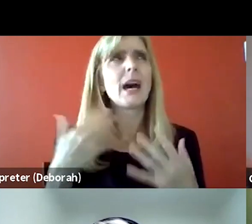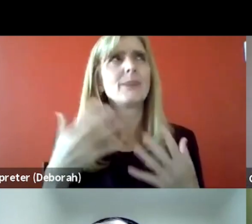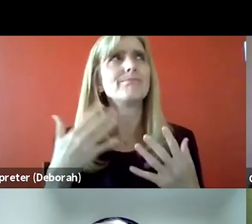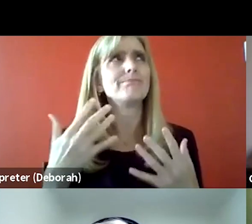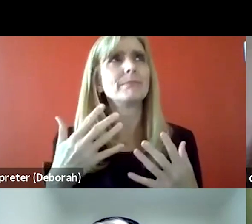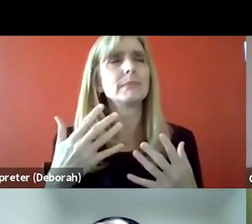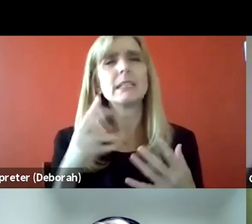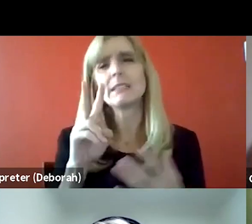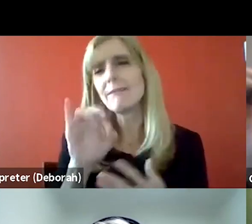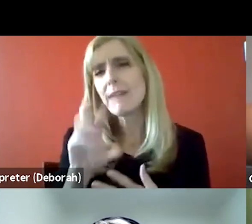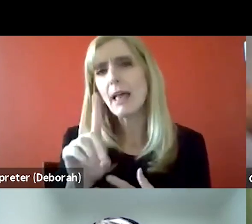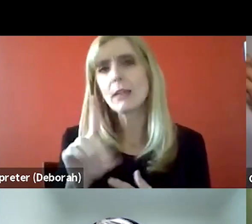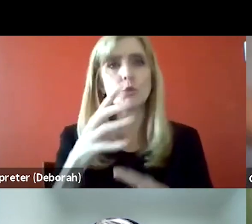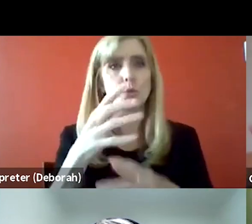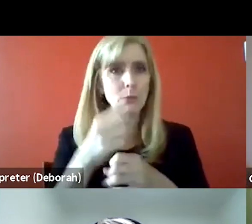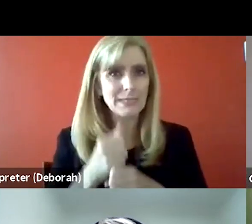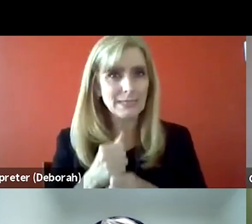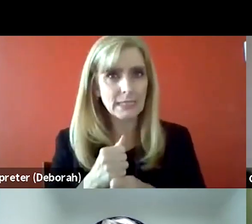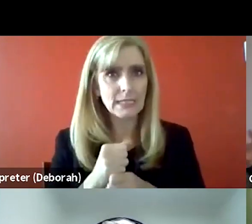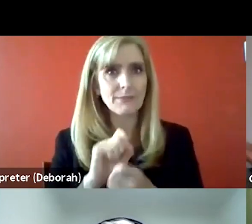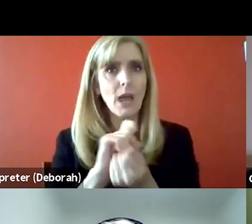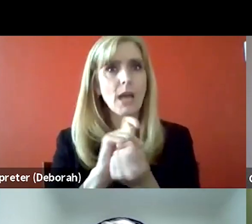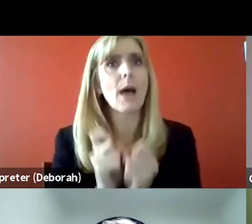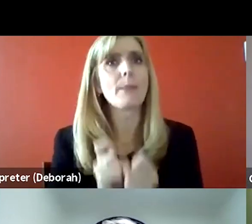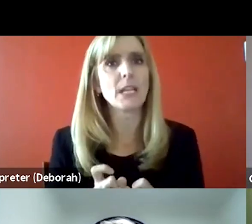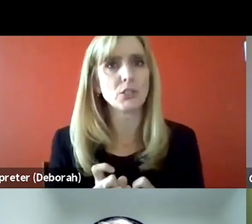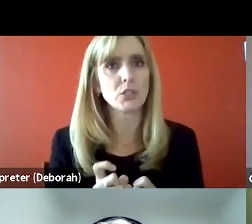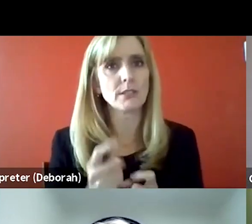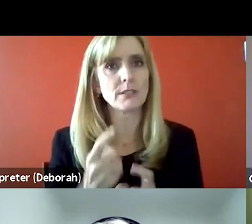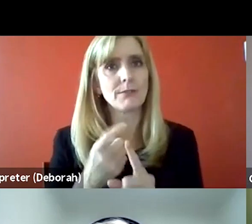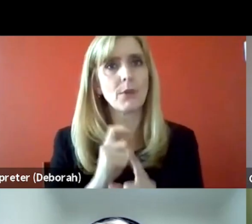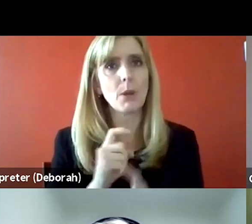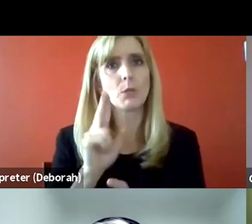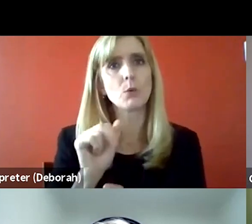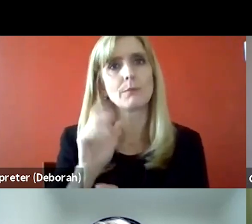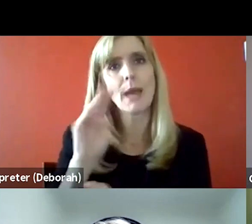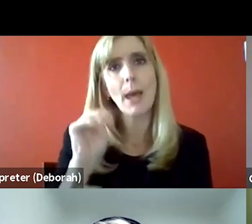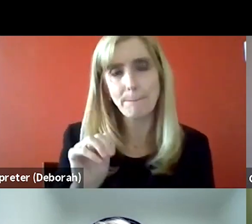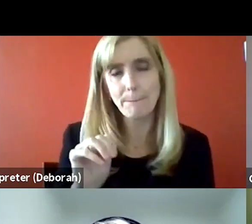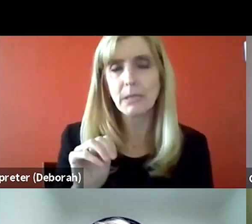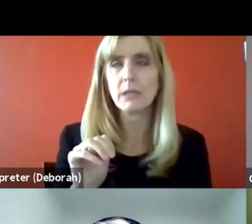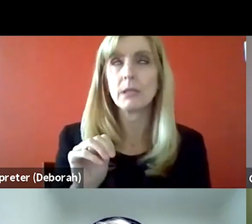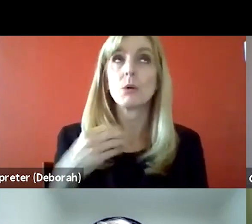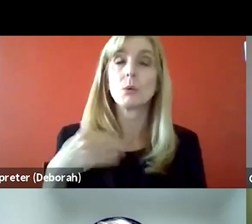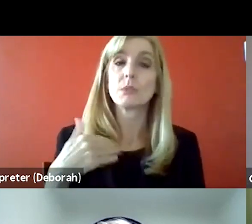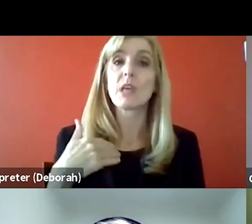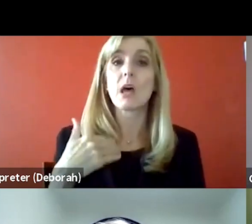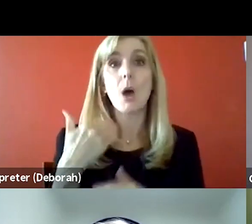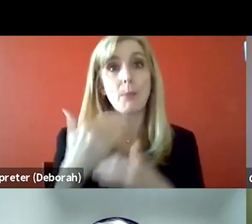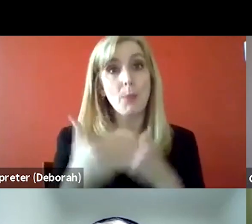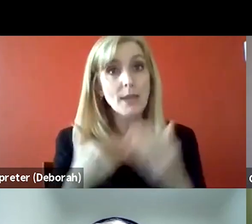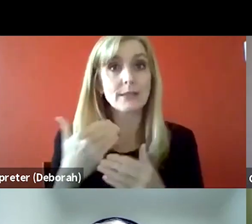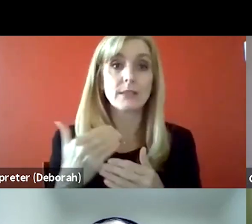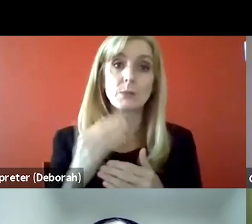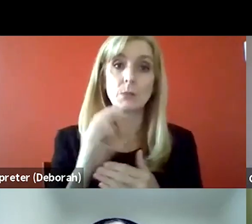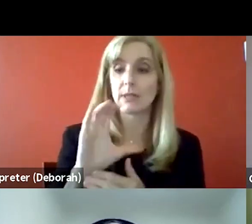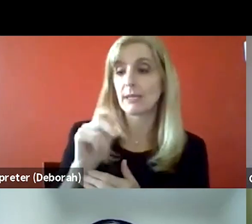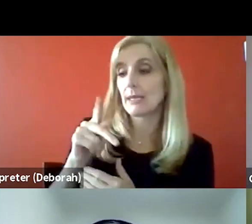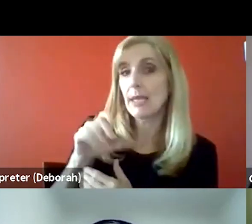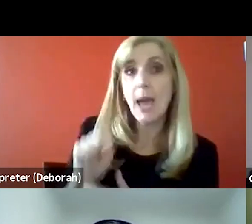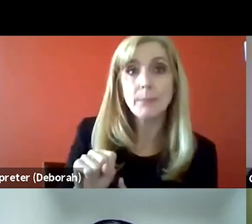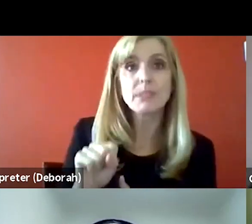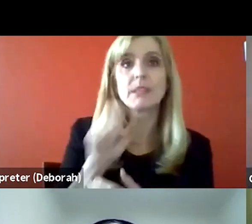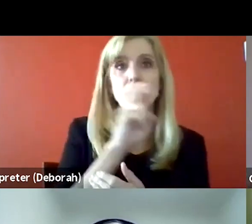it valid to receive accommodations from the University of Michigan? And so it was like this whole process with CAPS and the transition